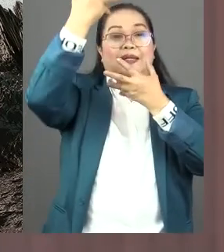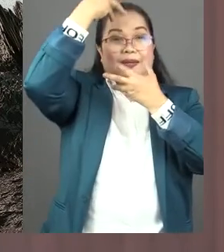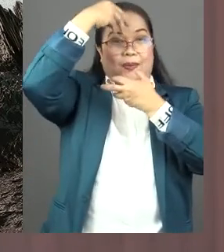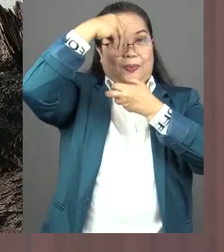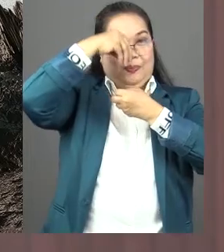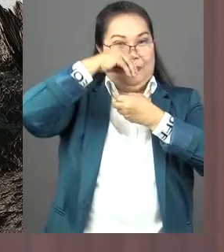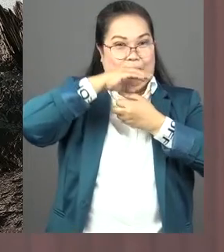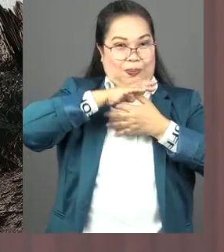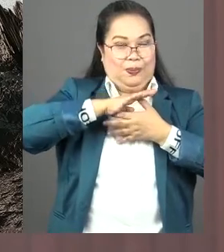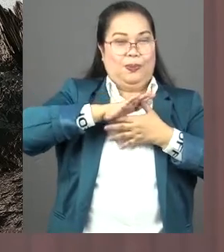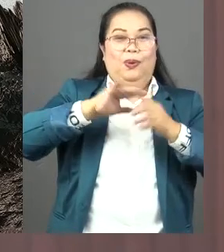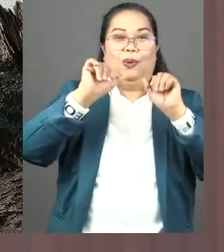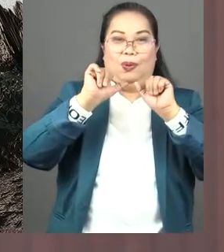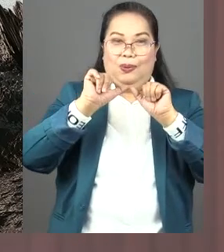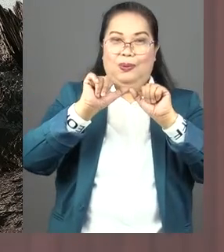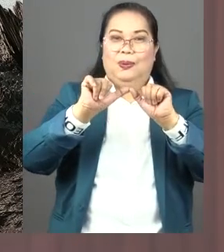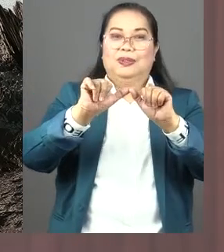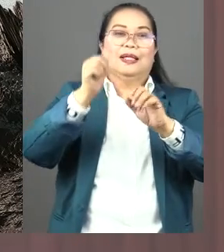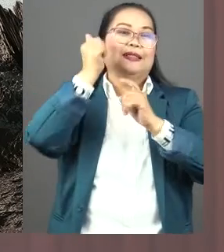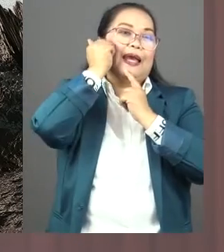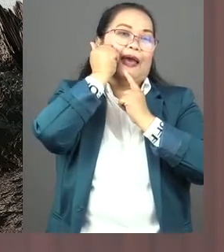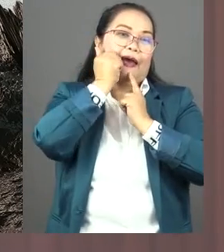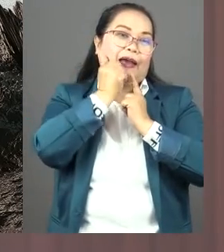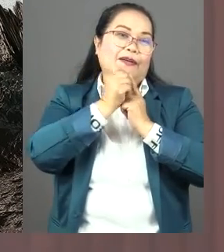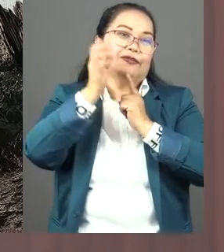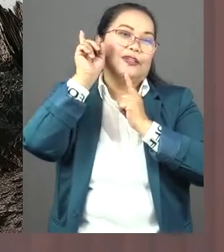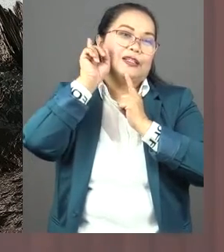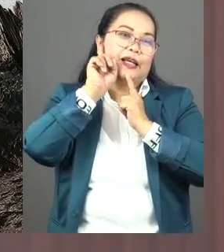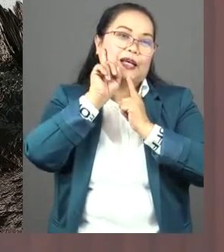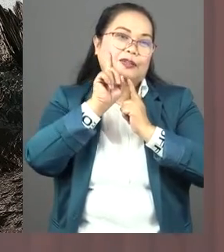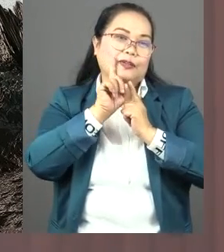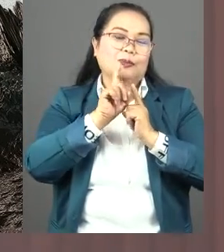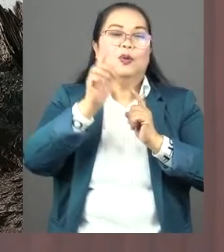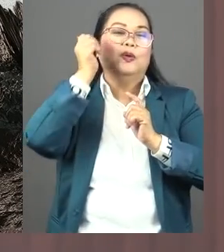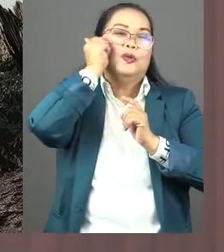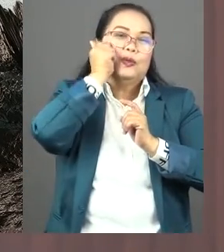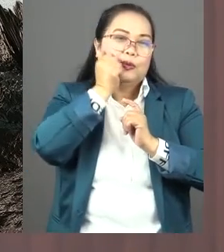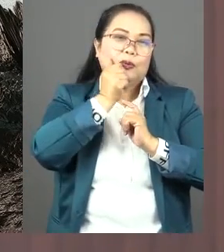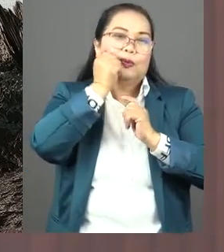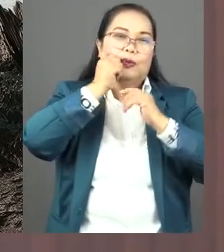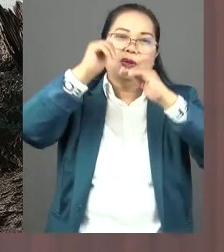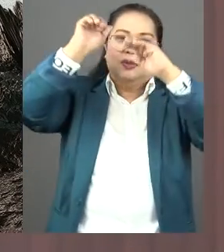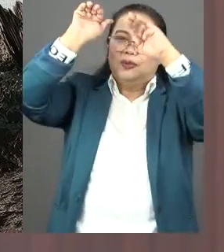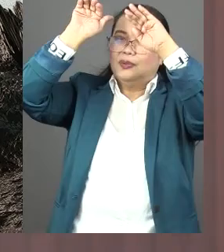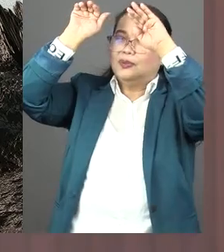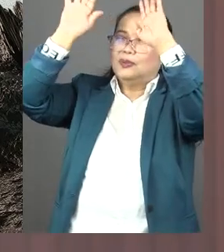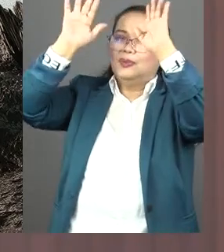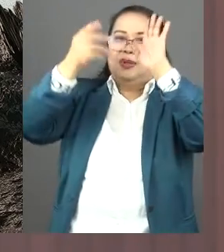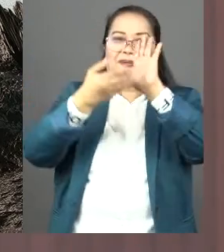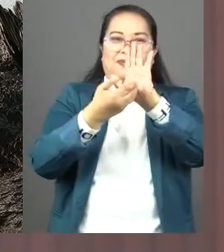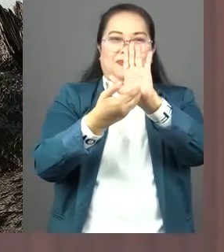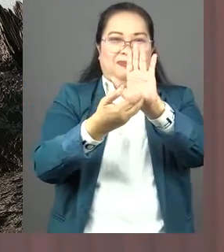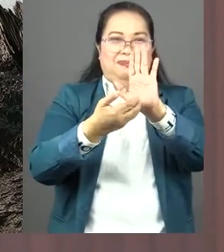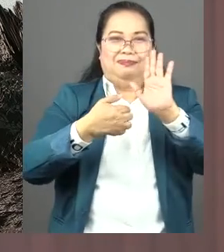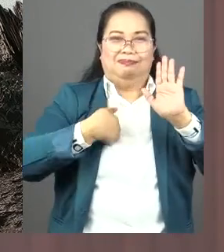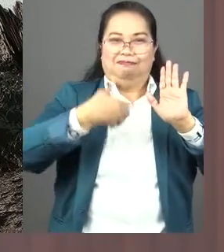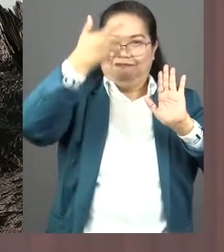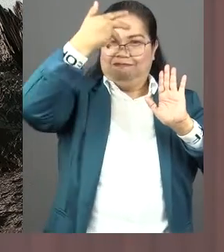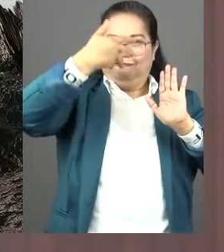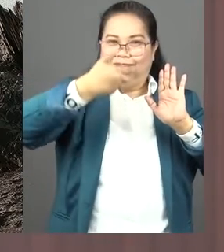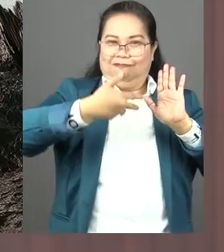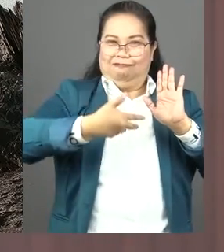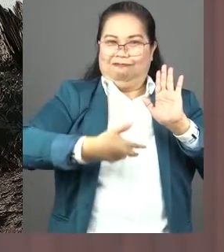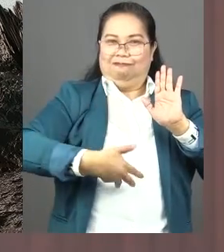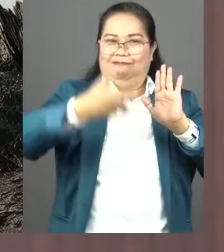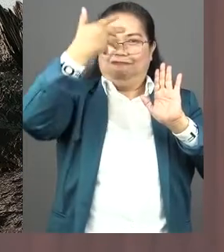a continuous, day-to-day, moment-by-moment, surrendering and presenting ourselves.